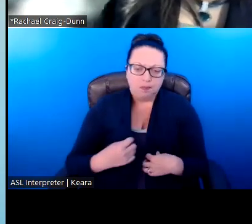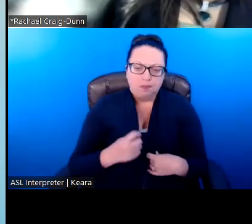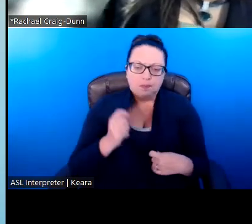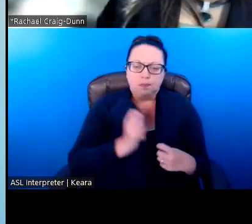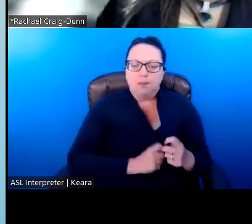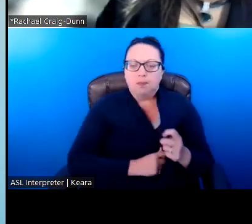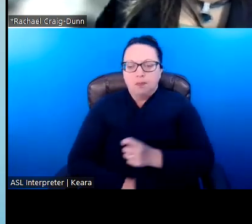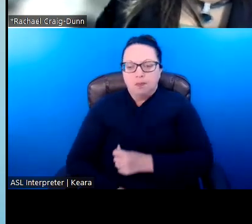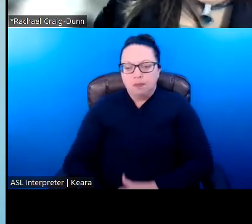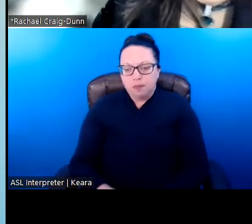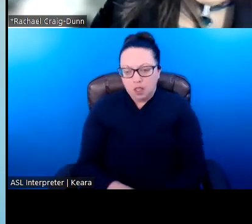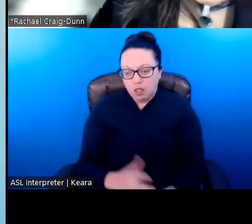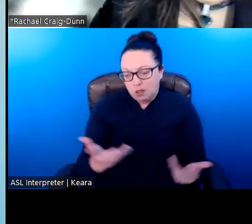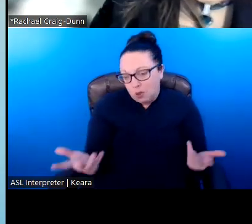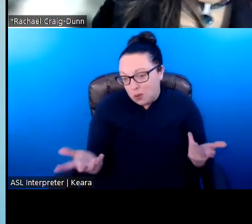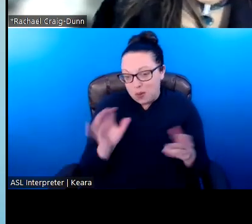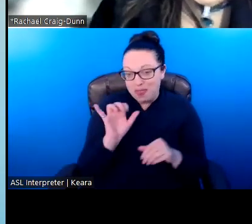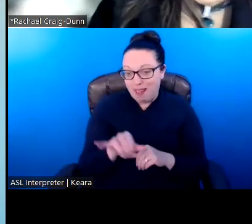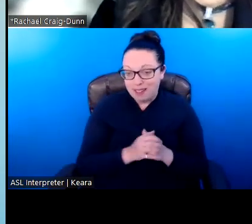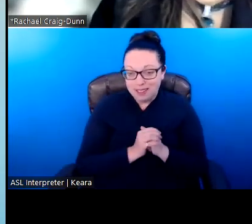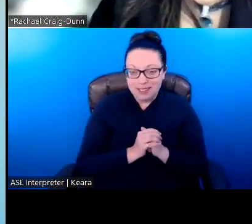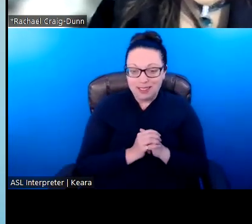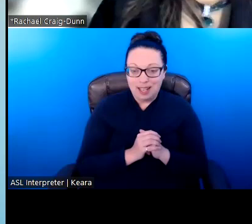that is